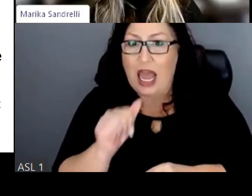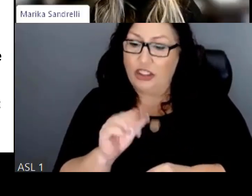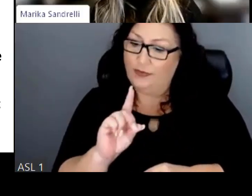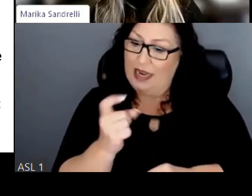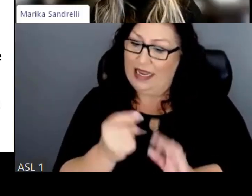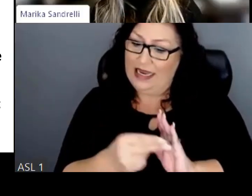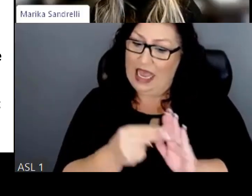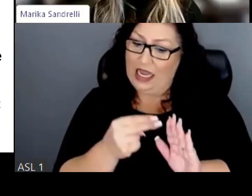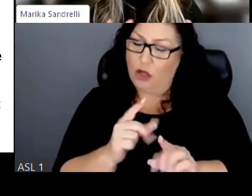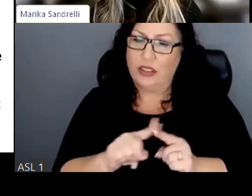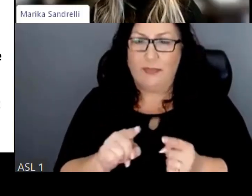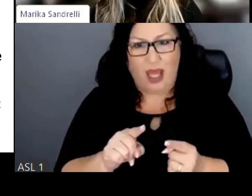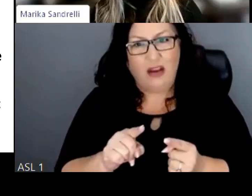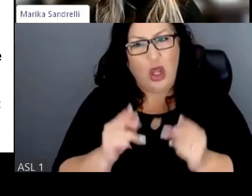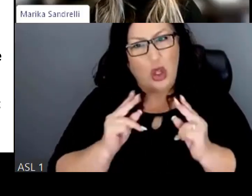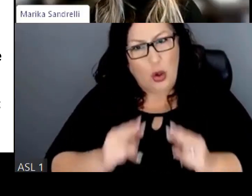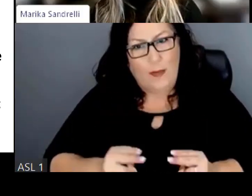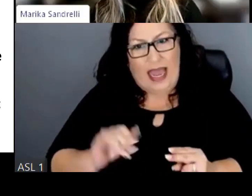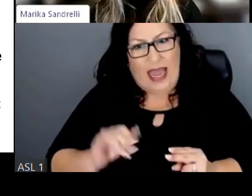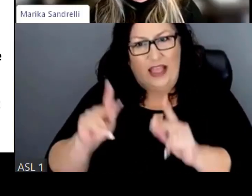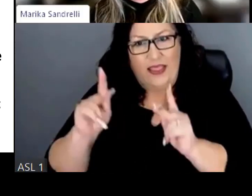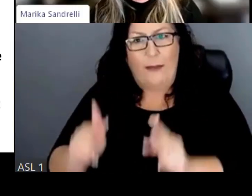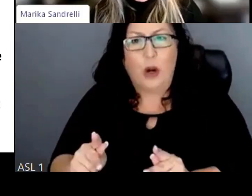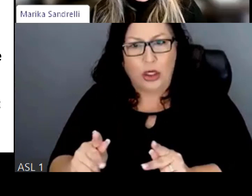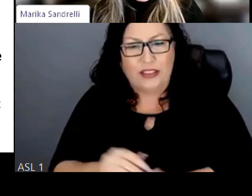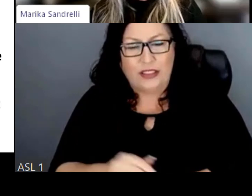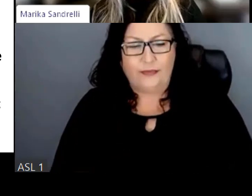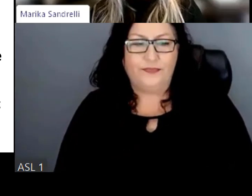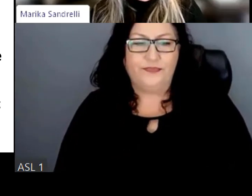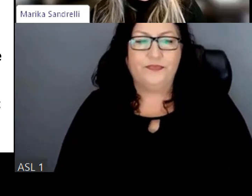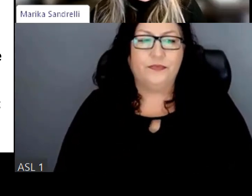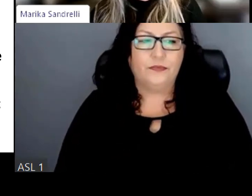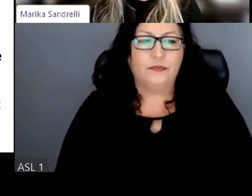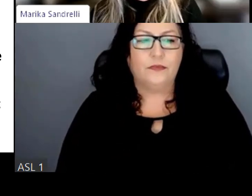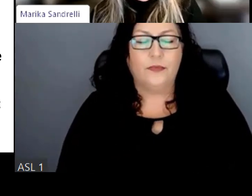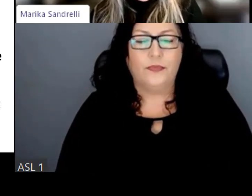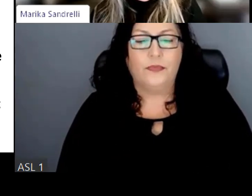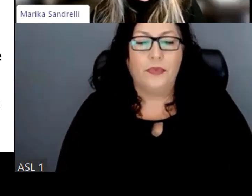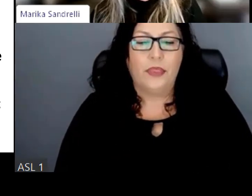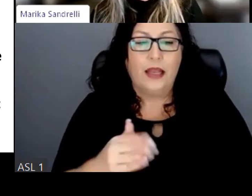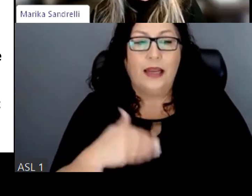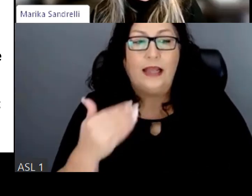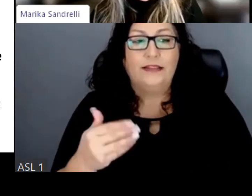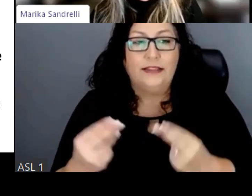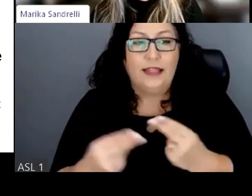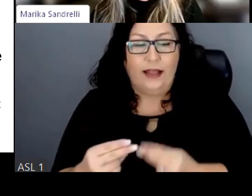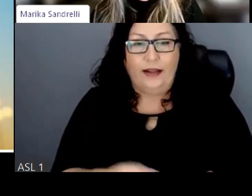just being a diagnosis, but really humanizing the individual. Next slide.